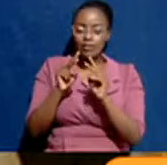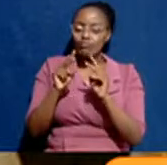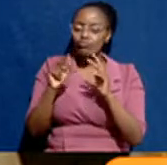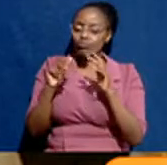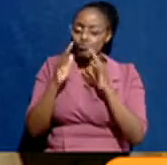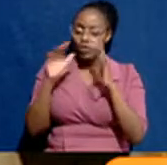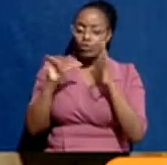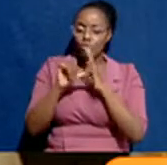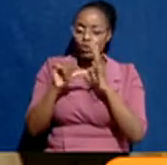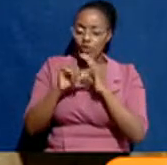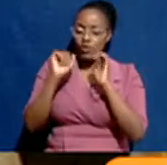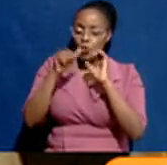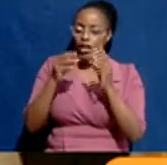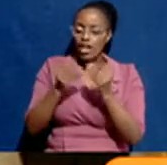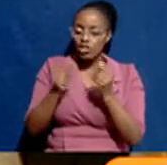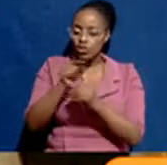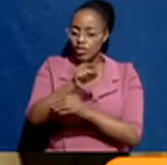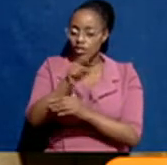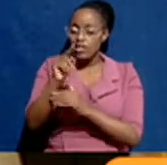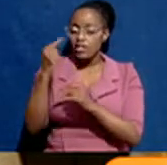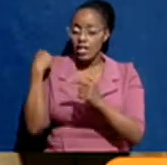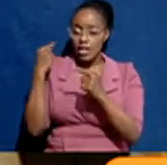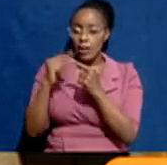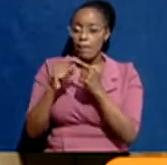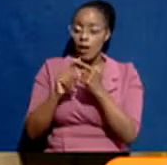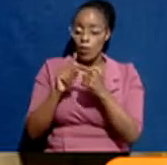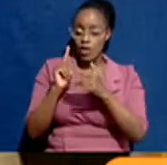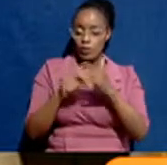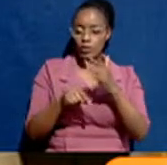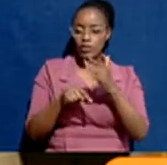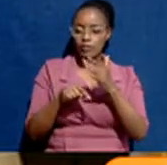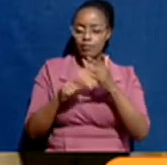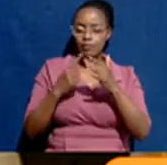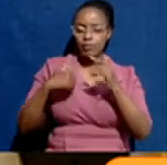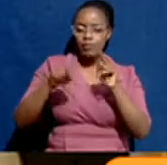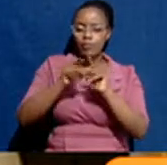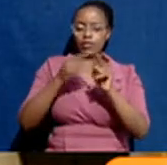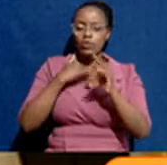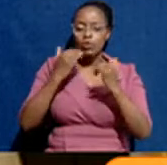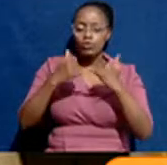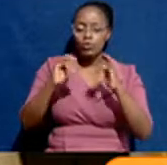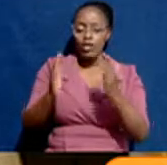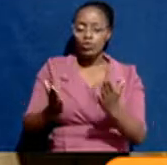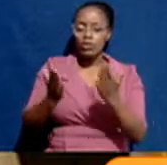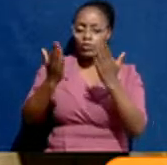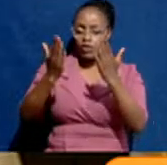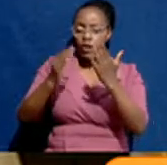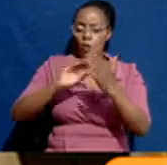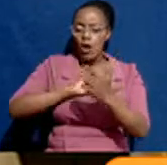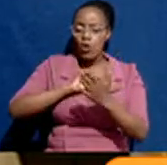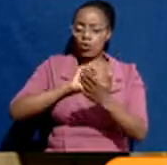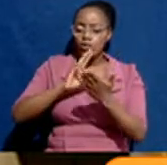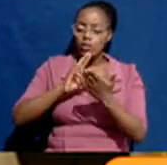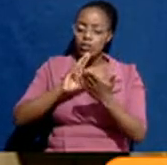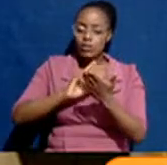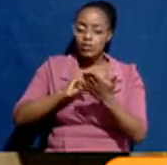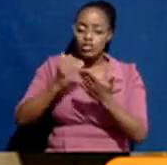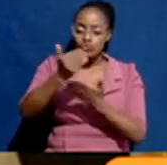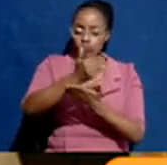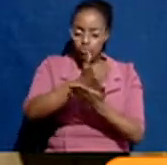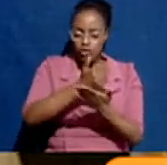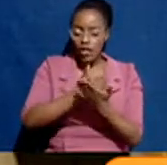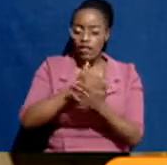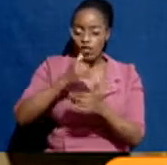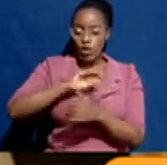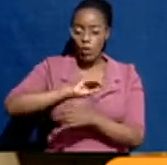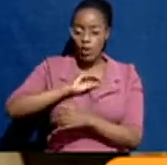Nonetheless, we can mitigate on this. First, we want to improve on our own source revenue. For these